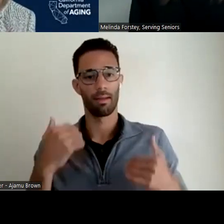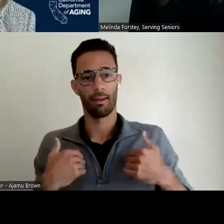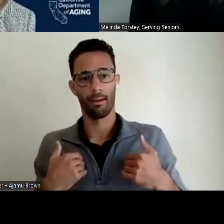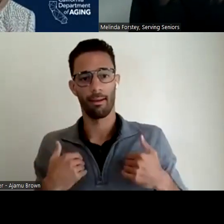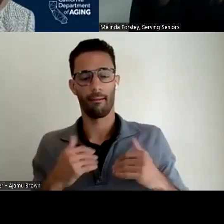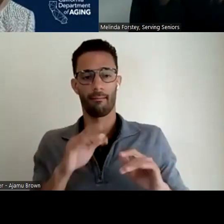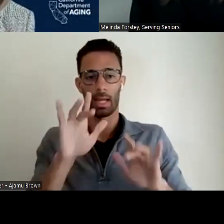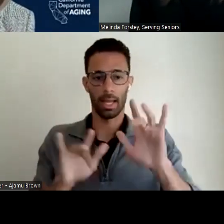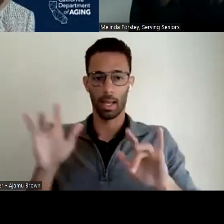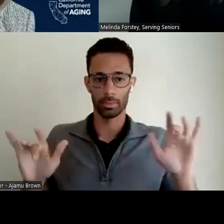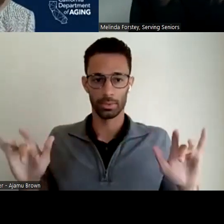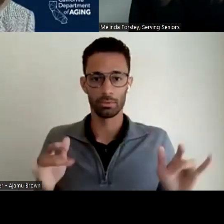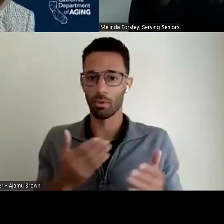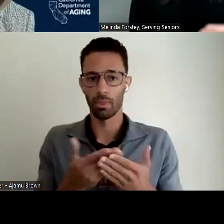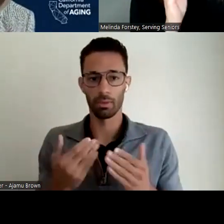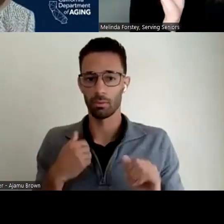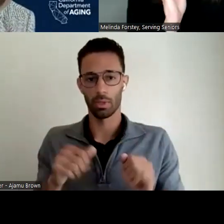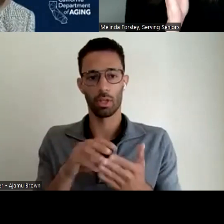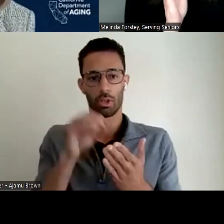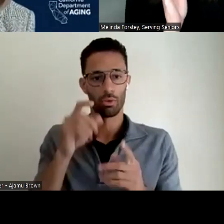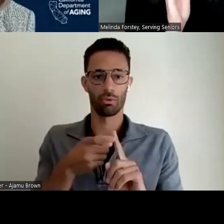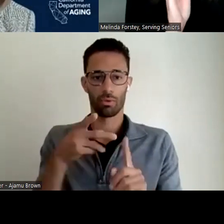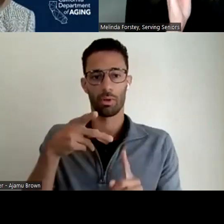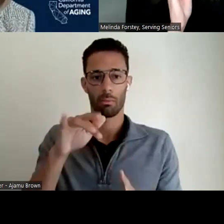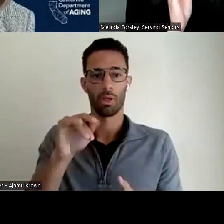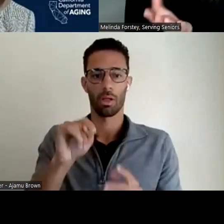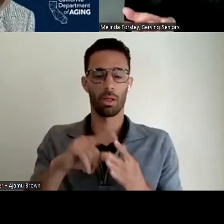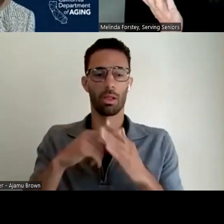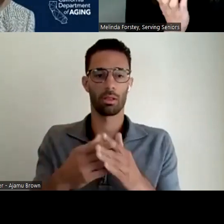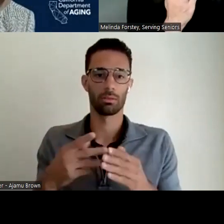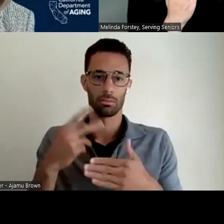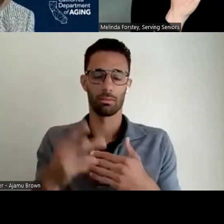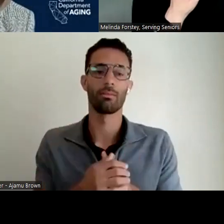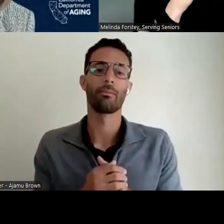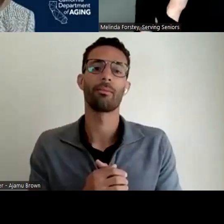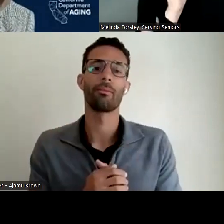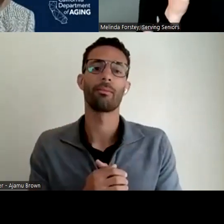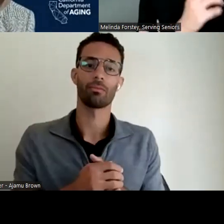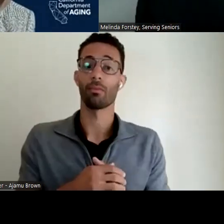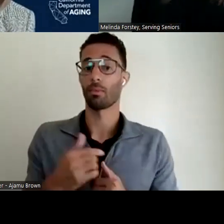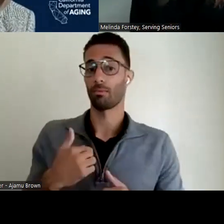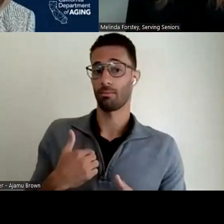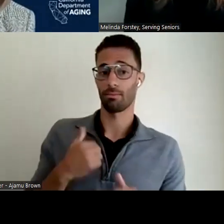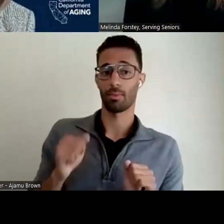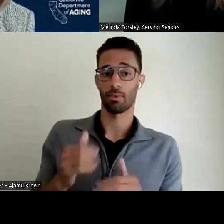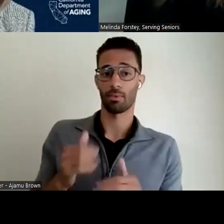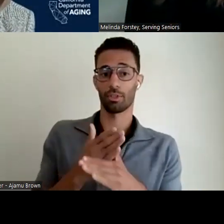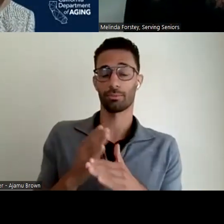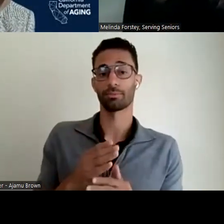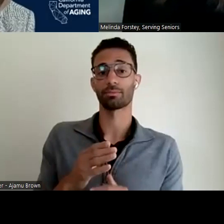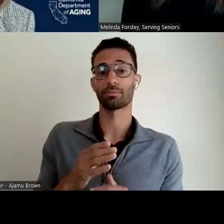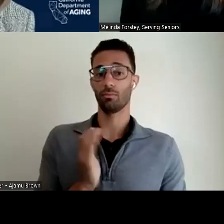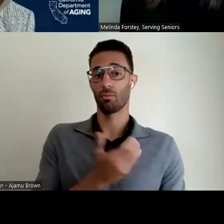these pilots. Thank you. I'm happy to jump in. I think I had shared San Diego's vacancy rate is